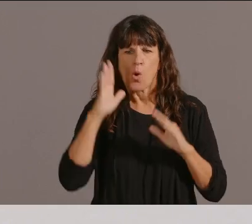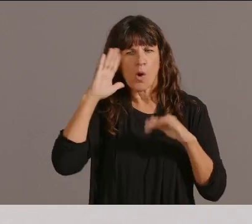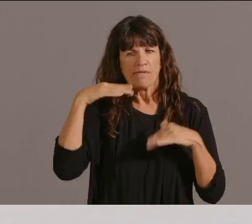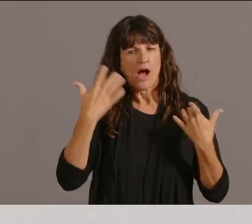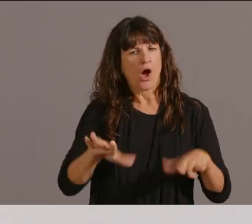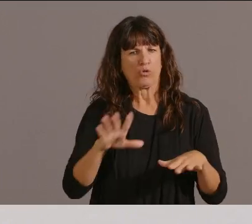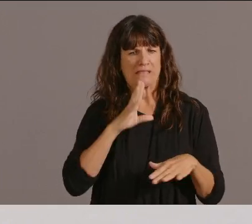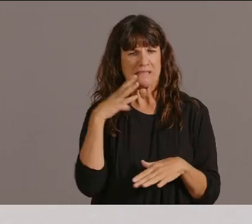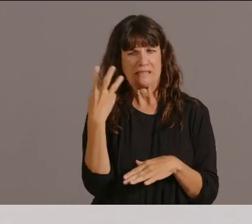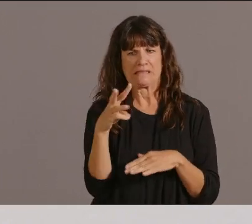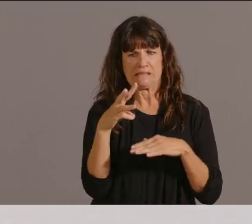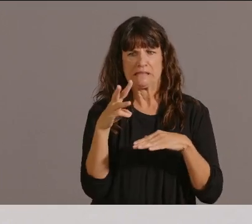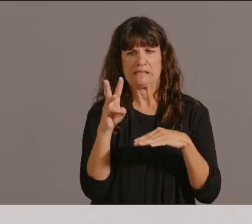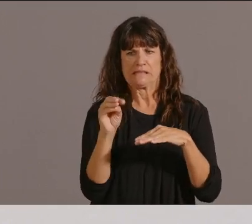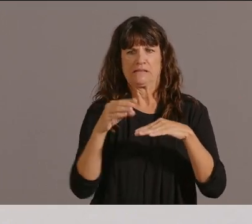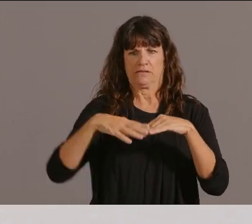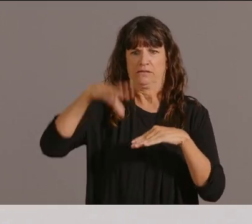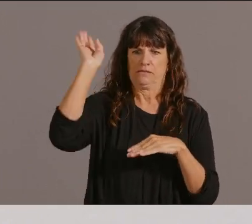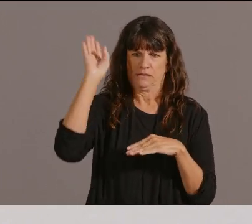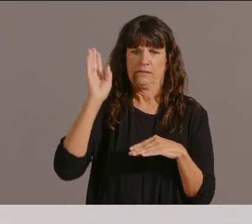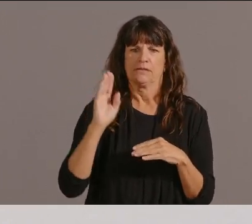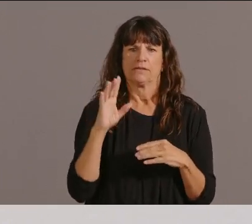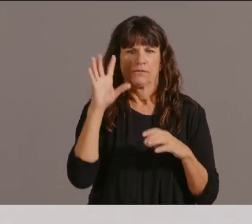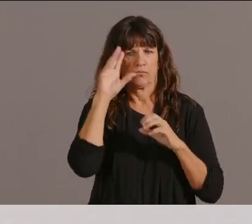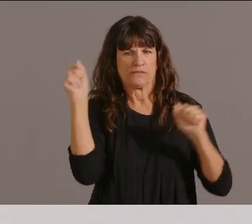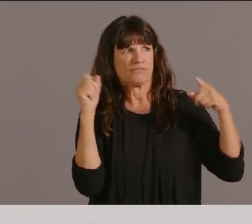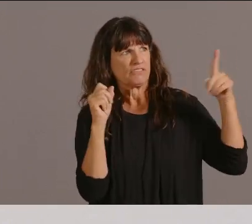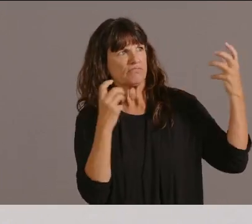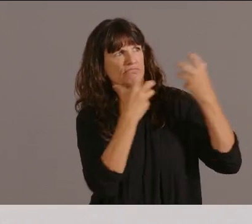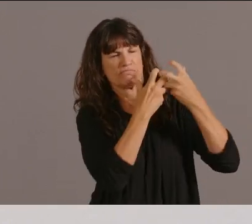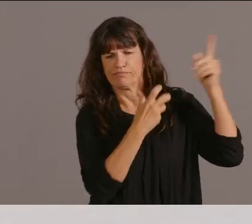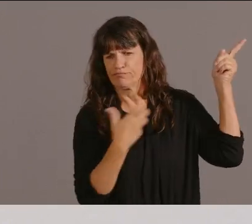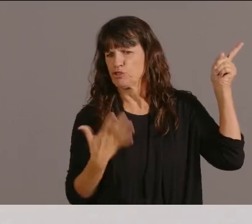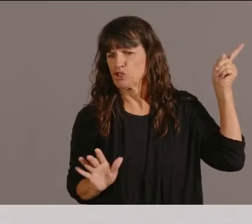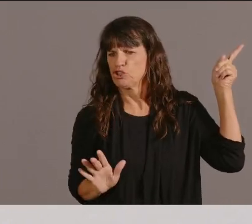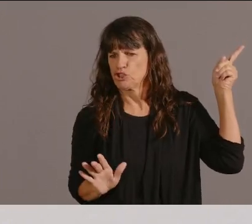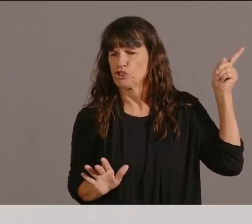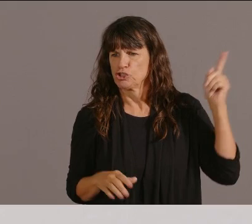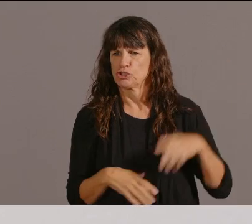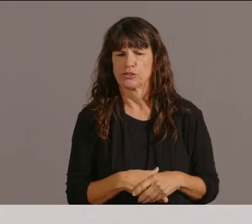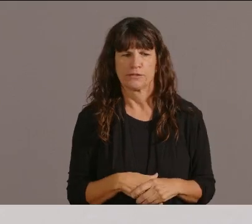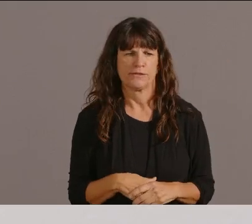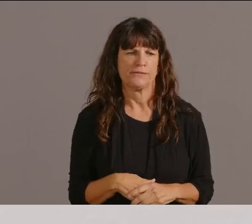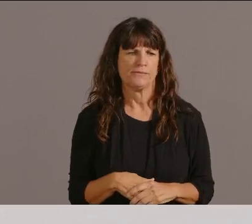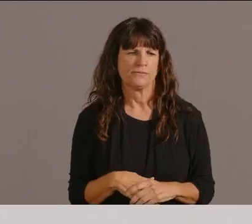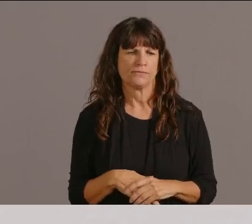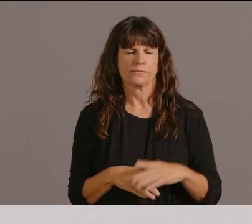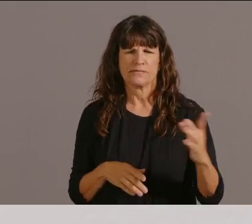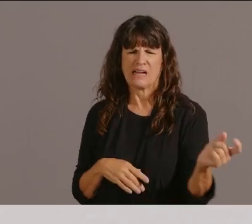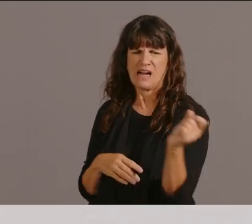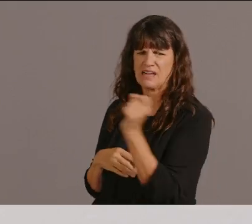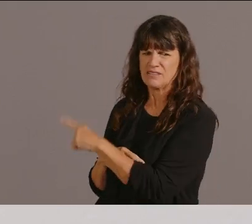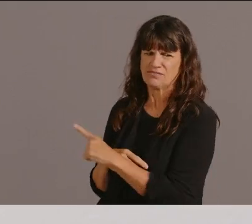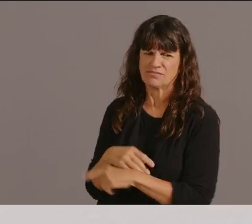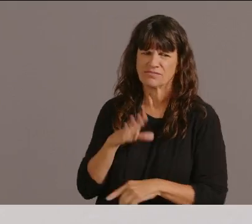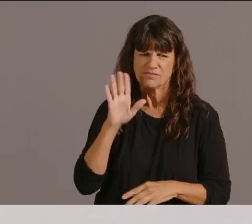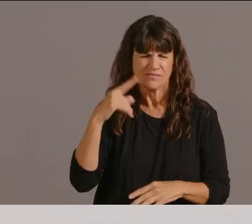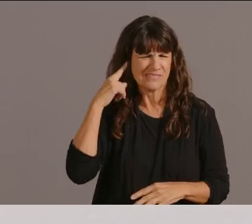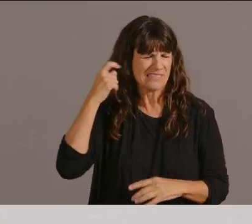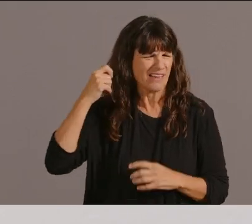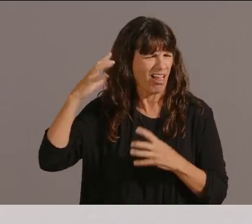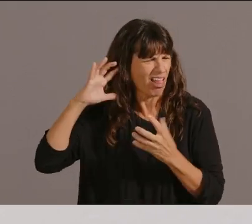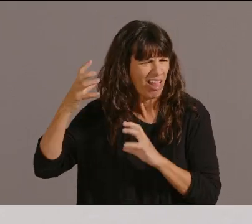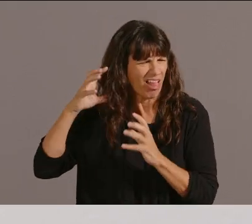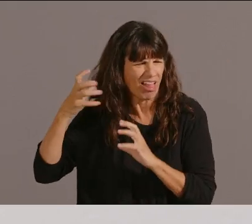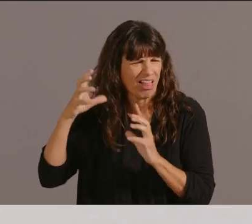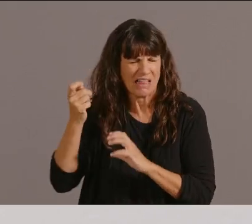goal. I'm so sorry, you were cutting out during some of that. I'm sorry. I don't know if it was just on my end, but I'd really like you to